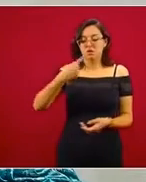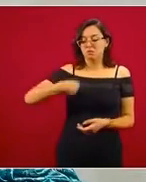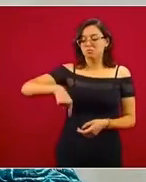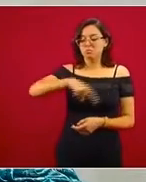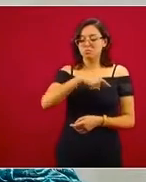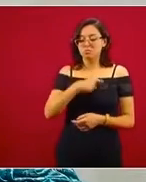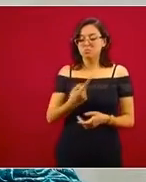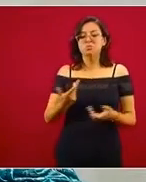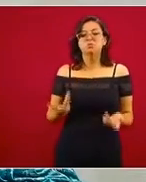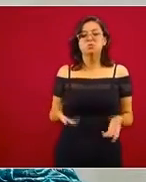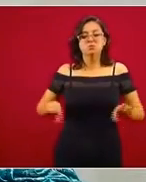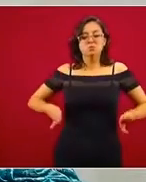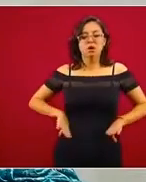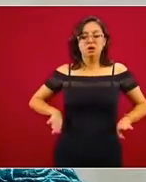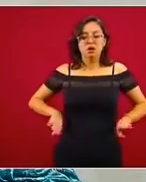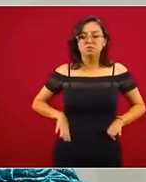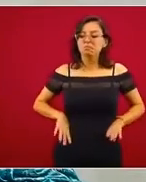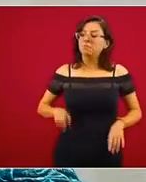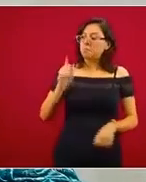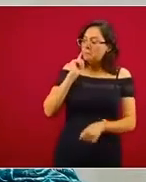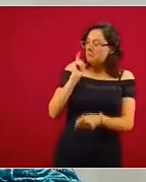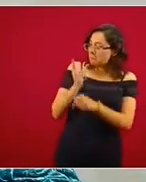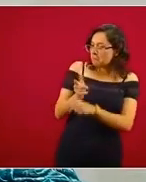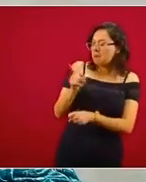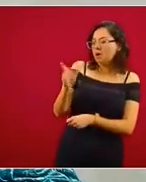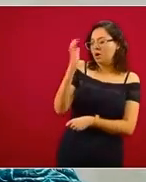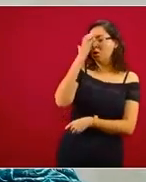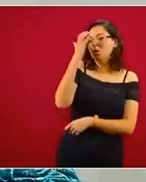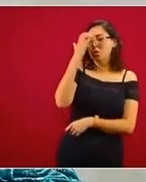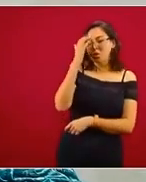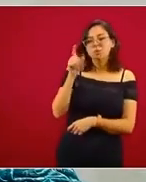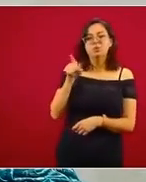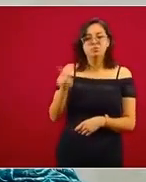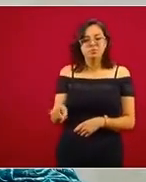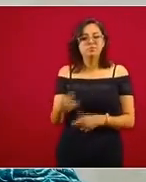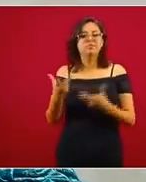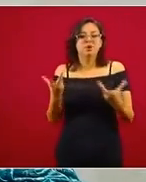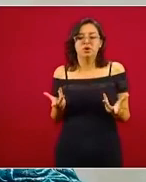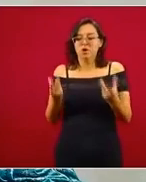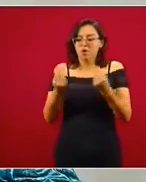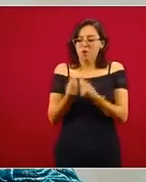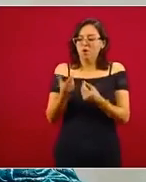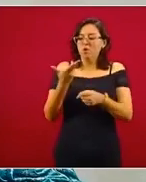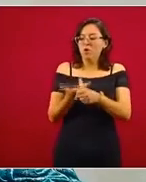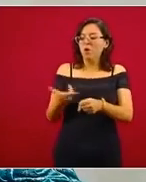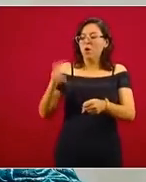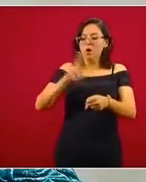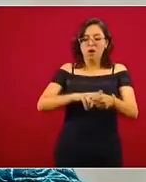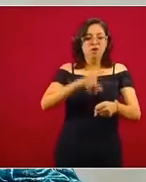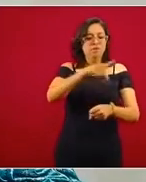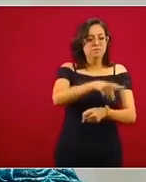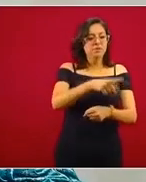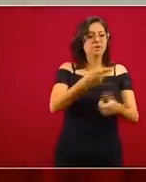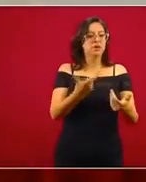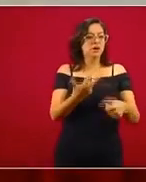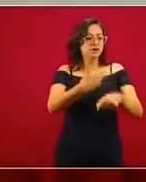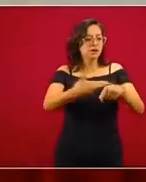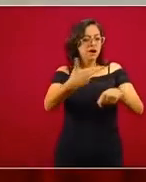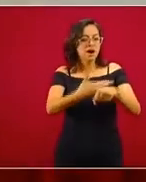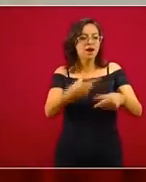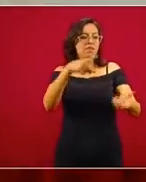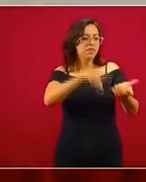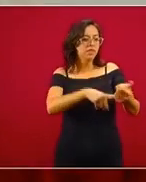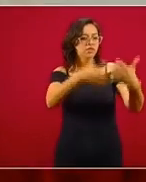our protocols for good treatment. Our area is known for being that